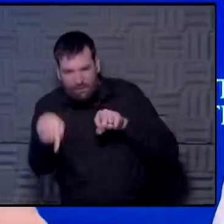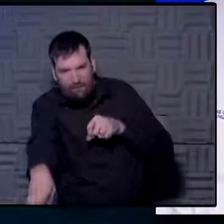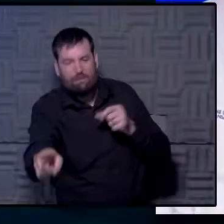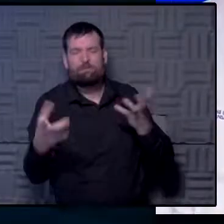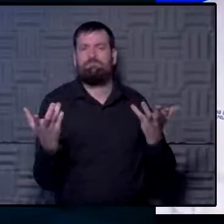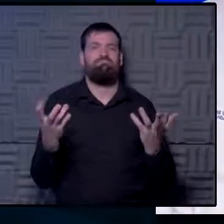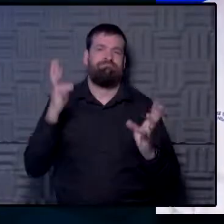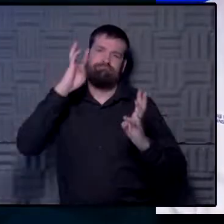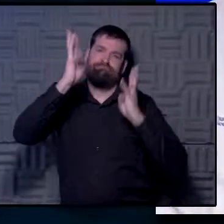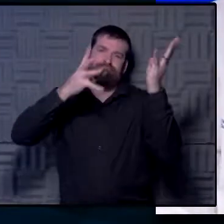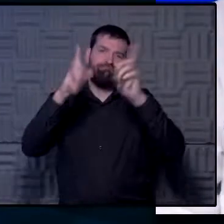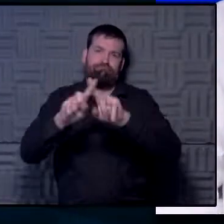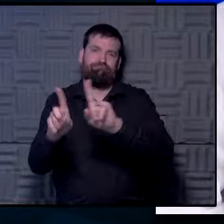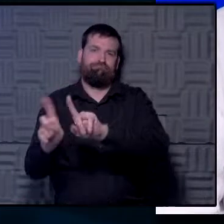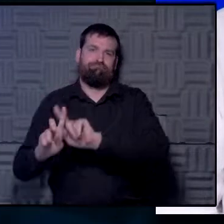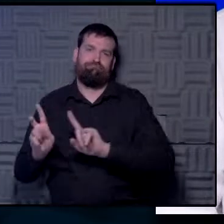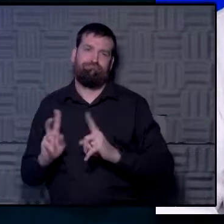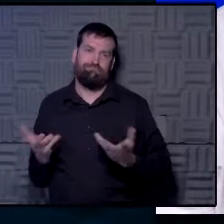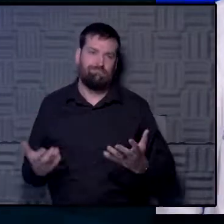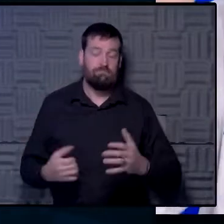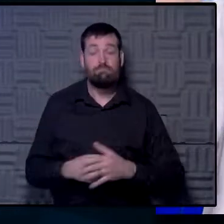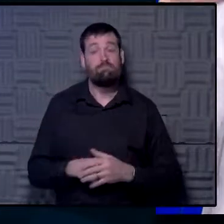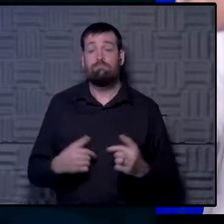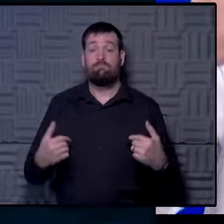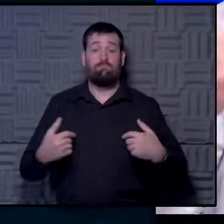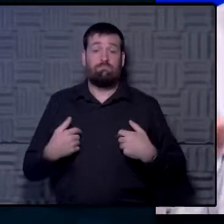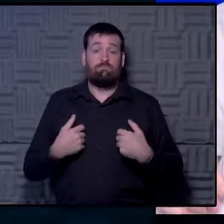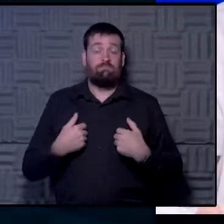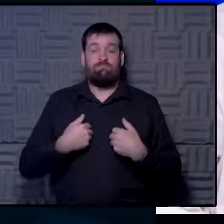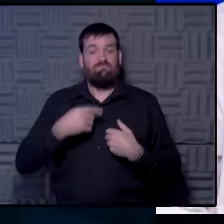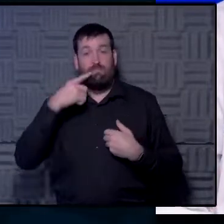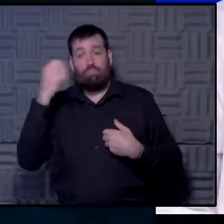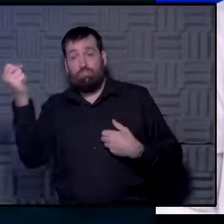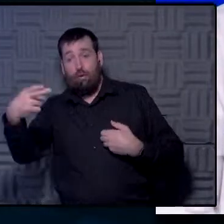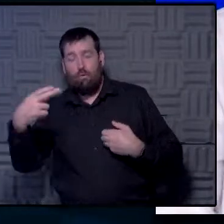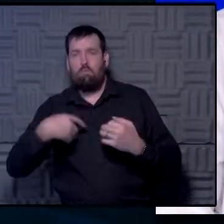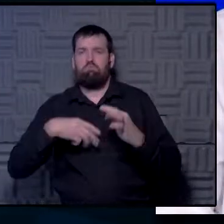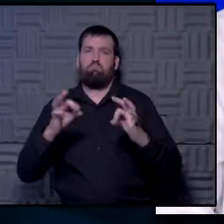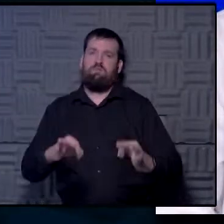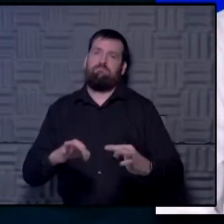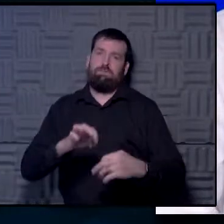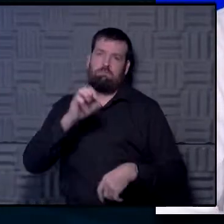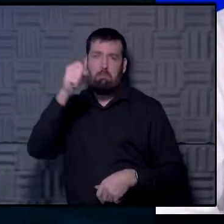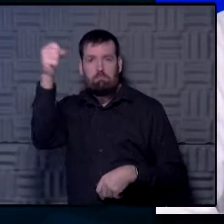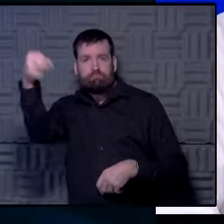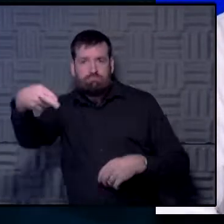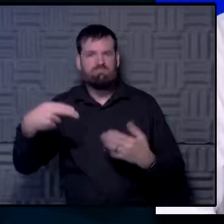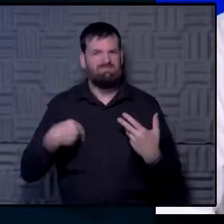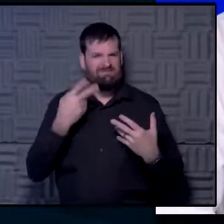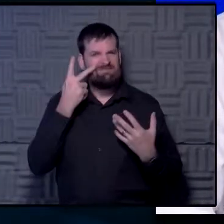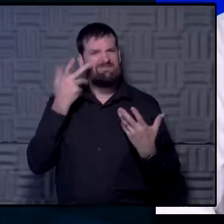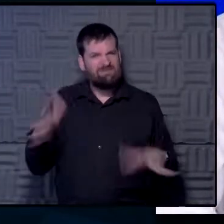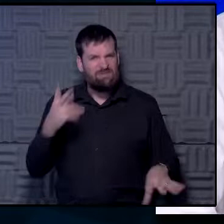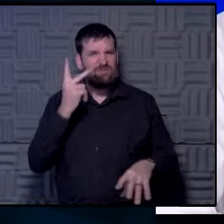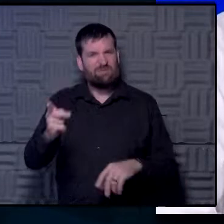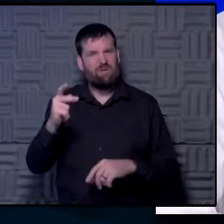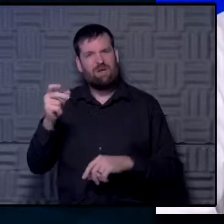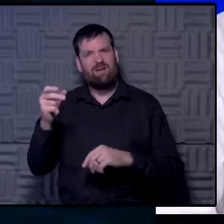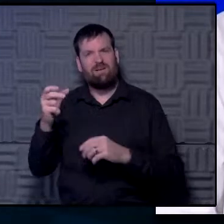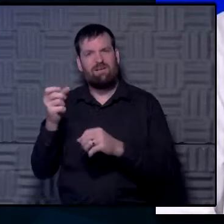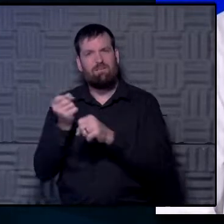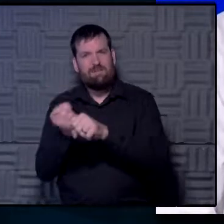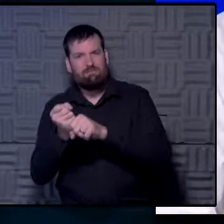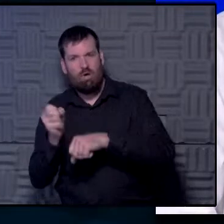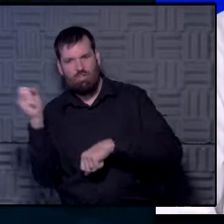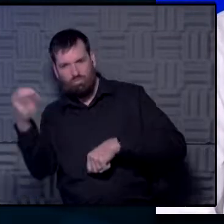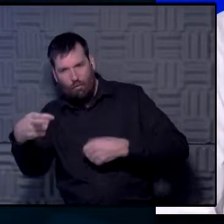I mean, people have come up with Yeah. all sorts of ideas. I'm so accurate in my throws, I just throw it right to them. You saw me throw a baseball once, and I think